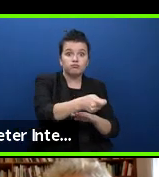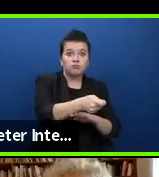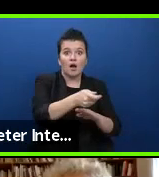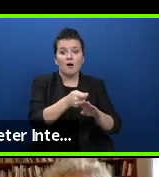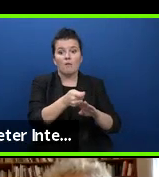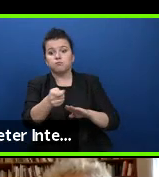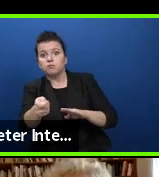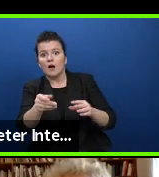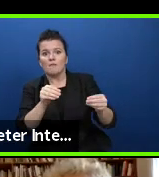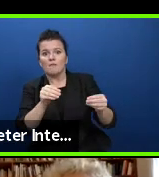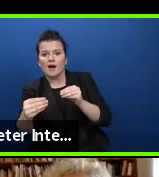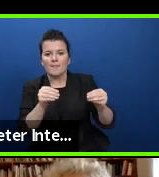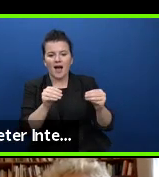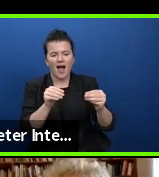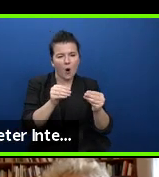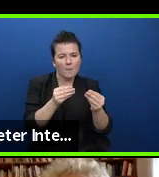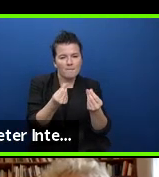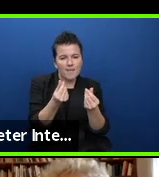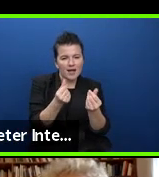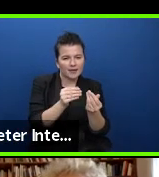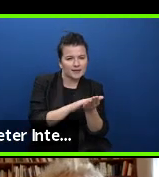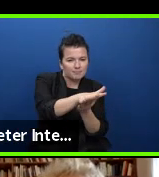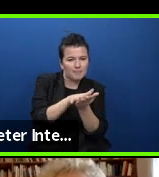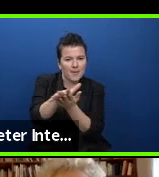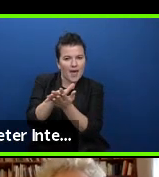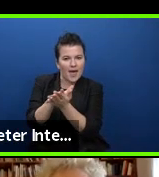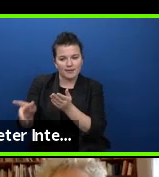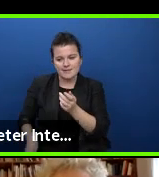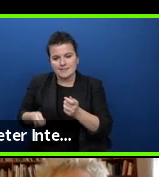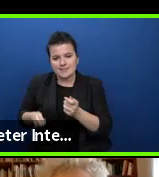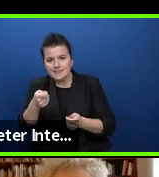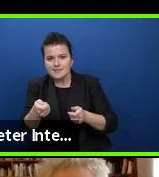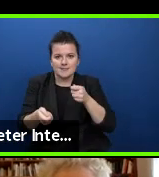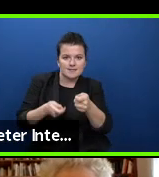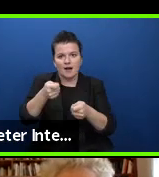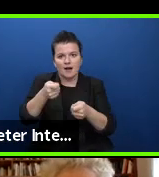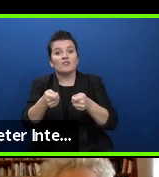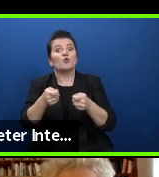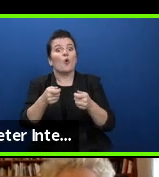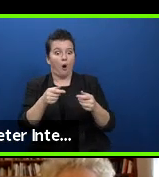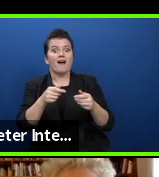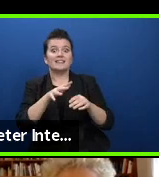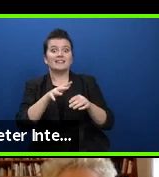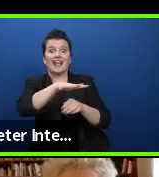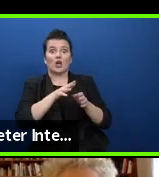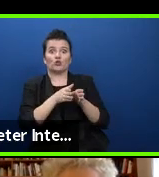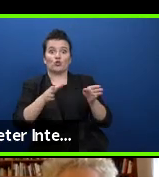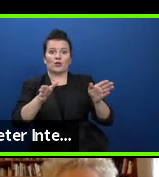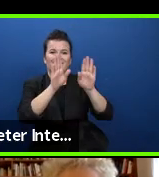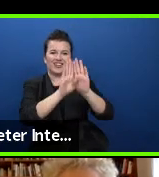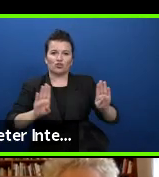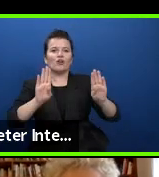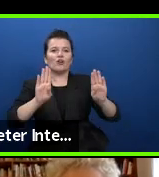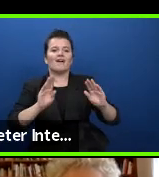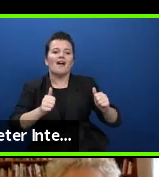and inclusivity and working conditions, all these factors will also would improve in the sector. Thank you, Elena.